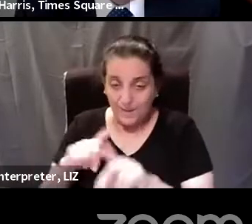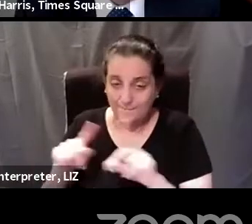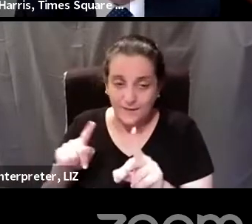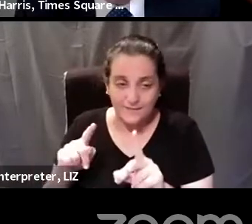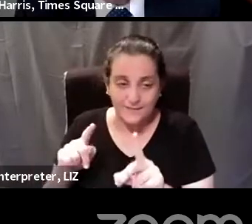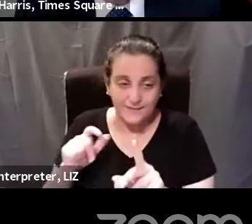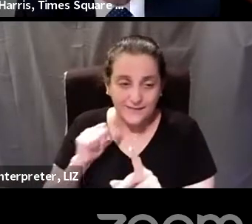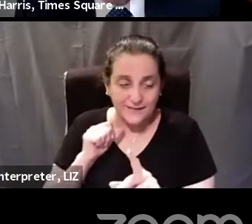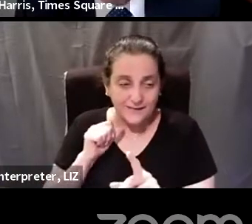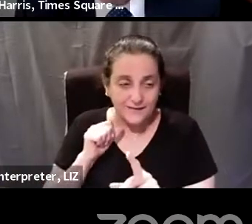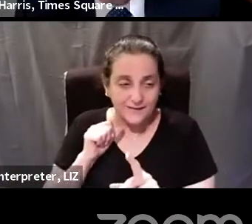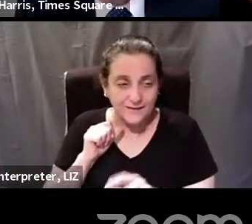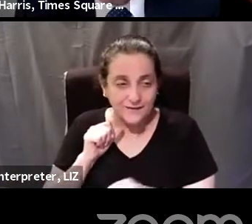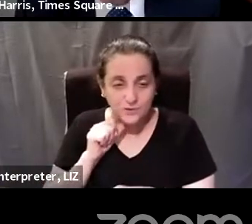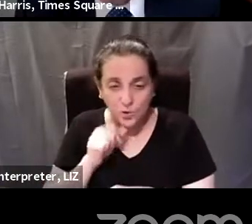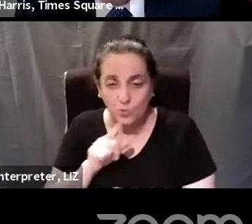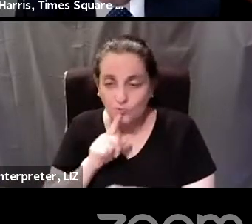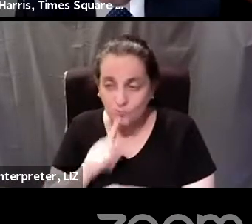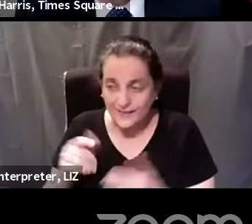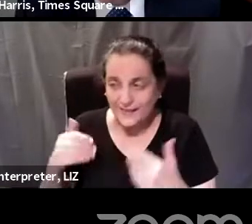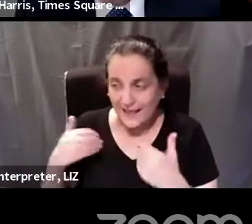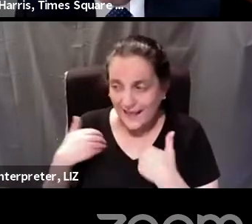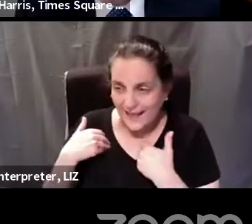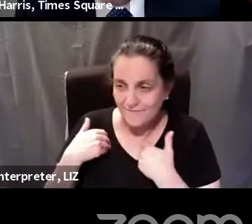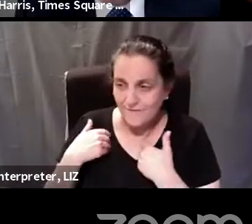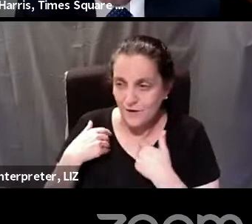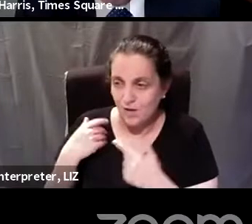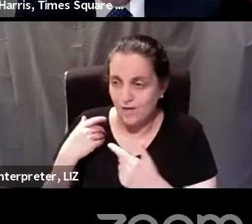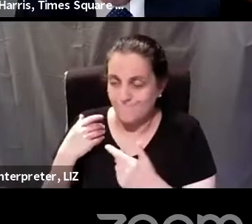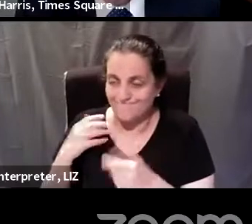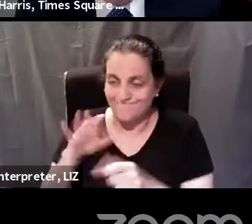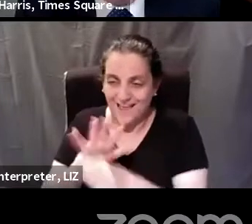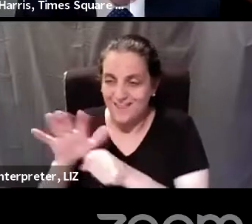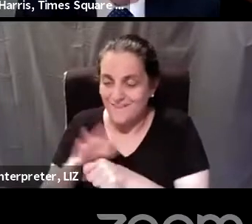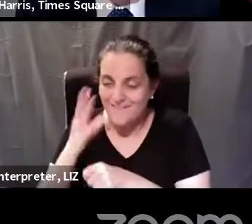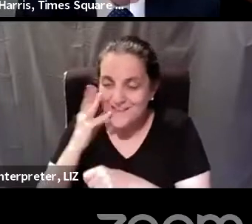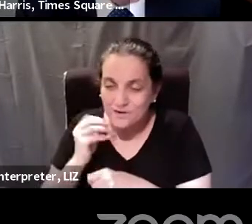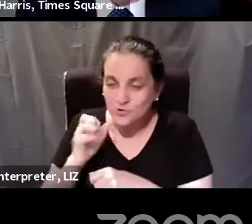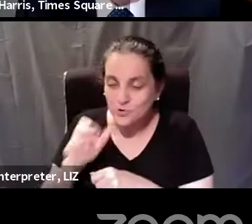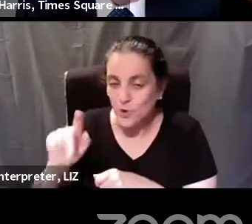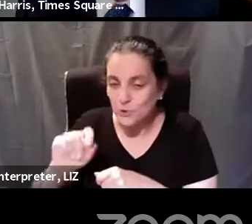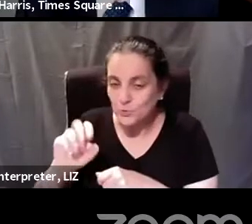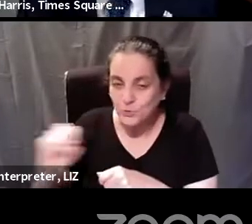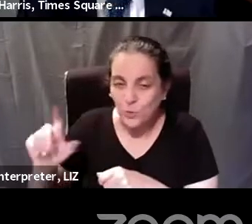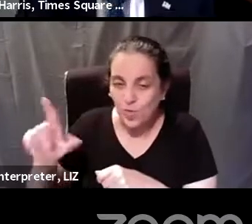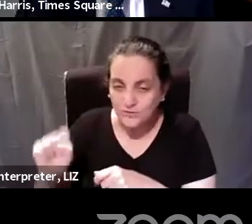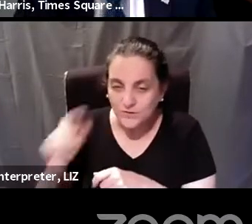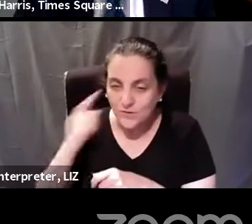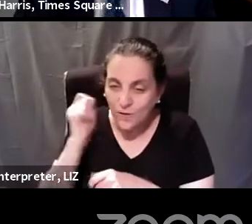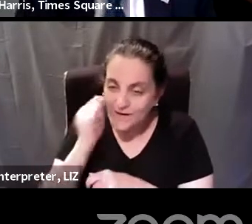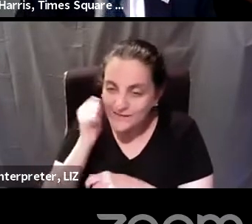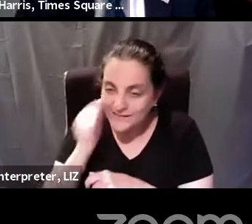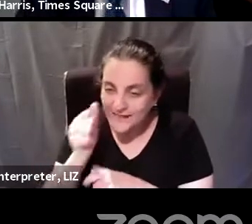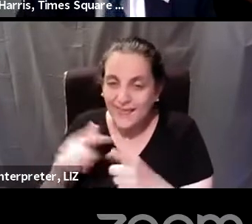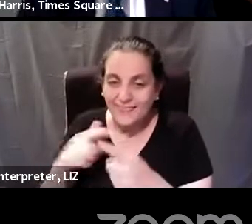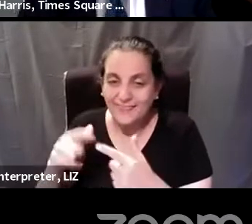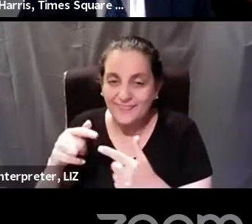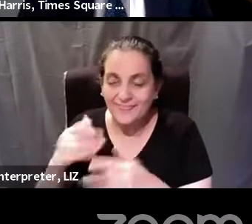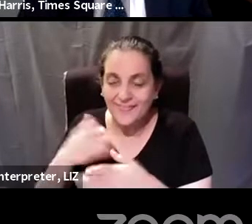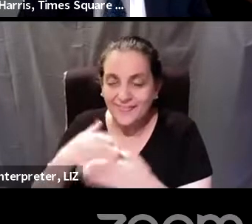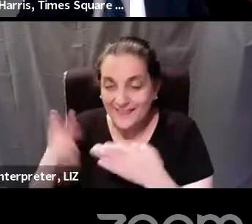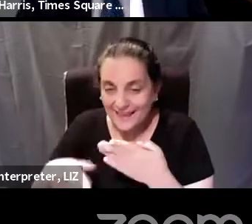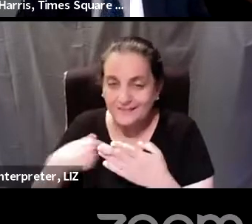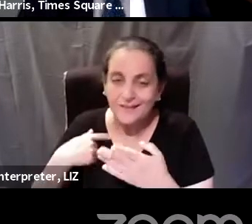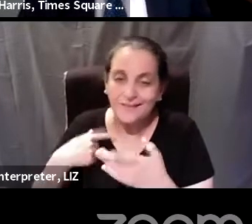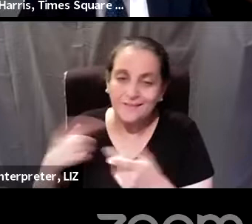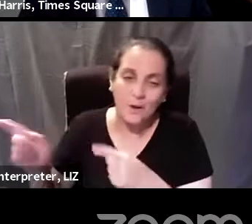really have the tools to kind of live day to day, they end up back on the street. So if you want to talk